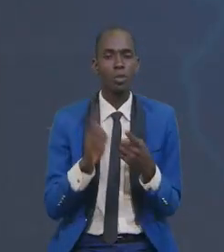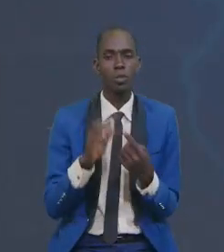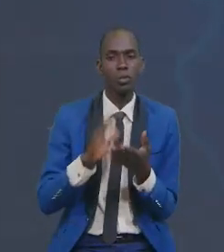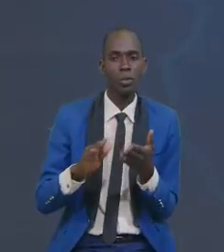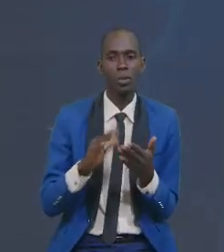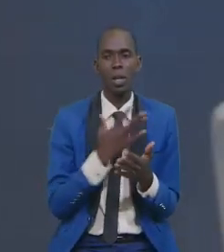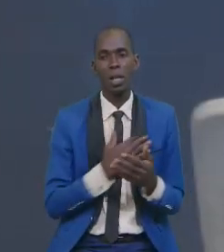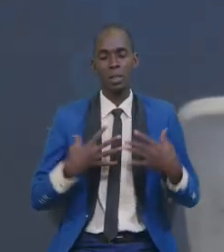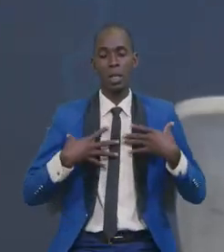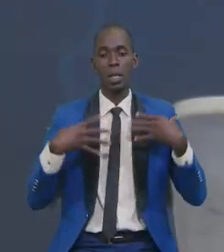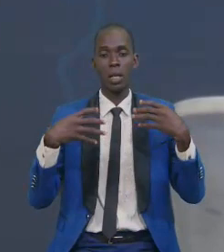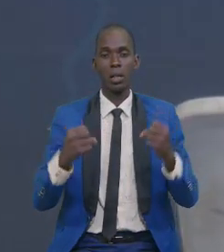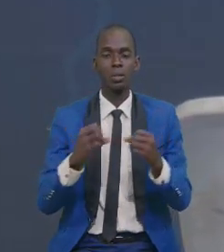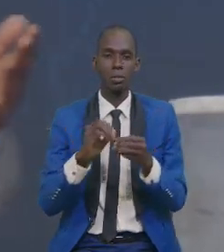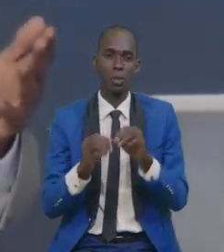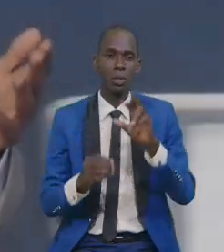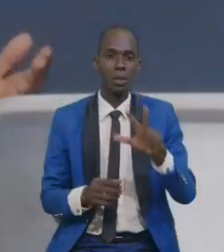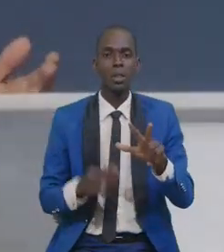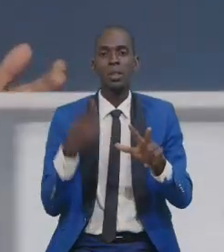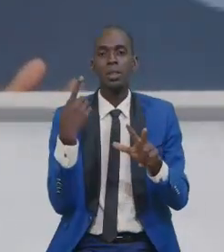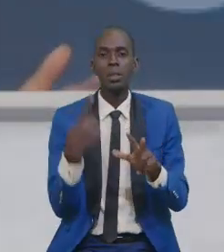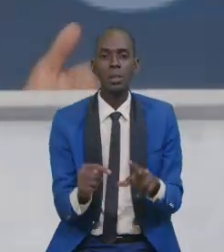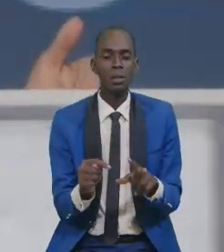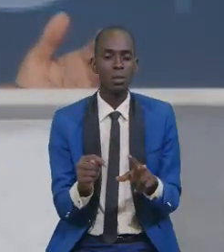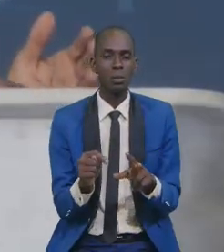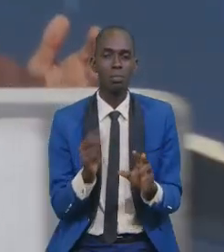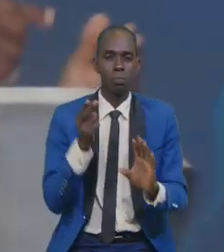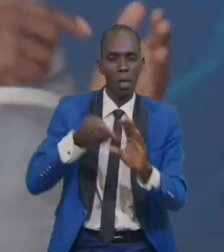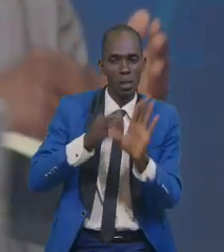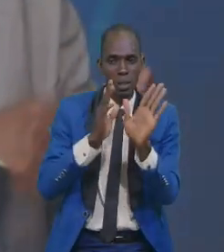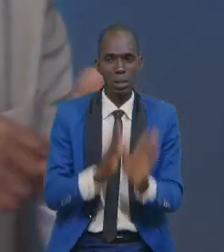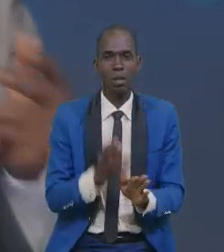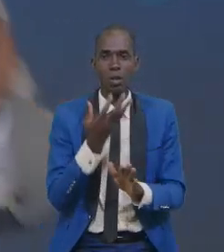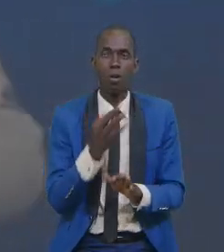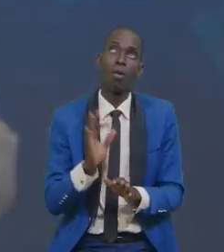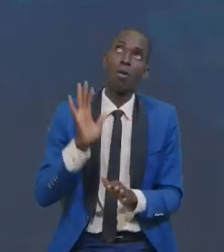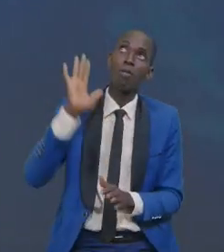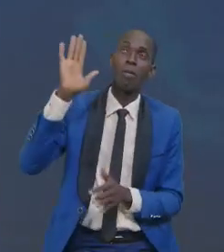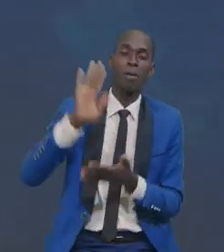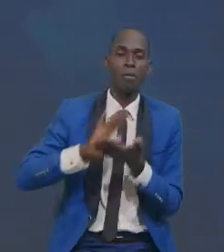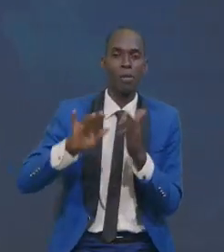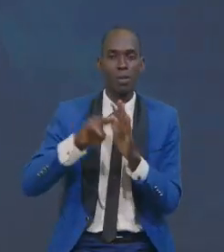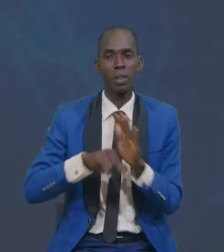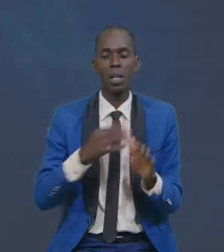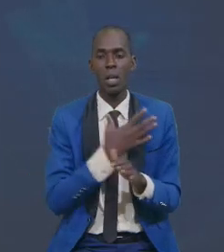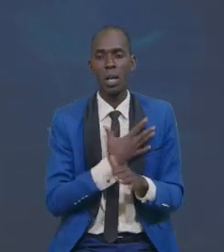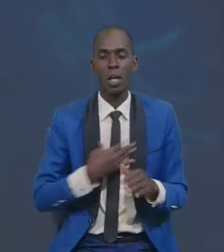heal. Number three, the partakers of his forgiveness and healing. Quickly,